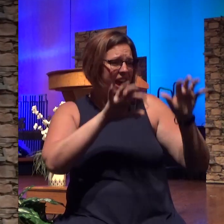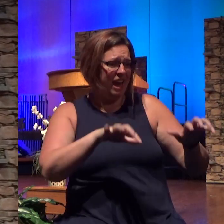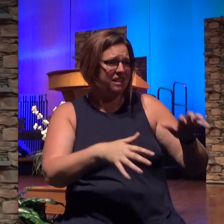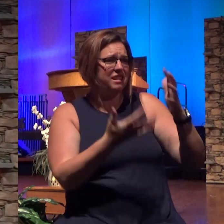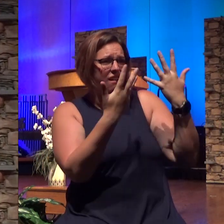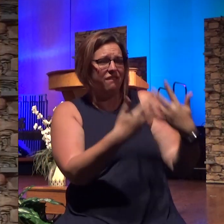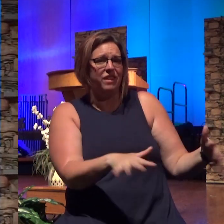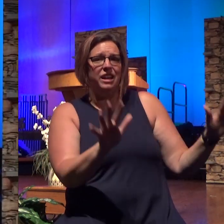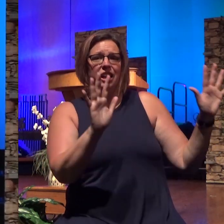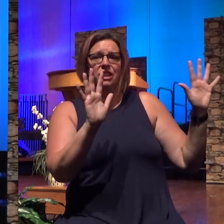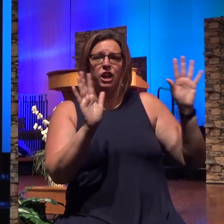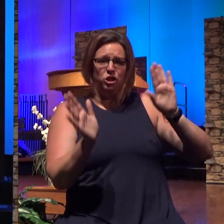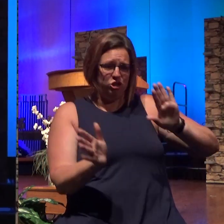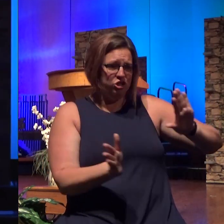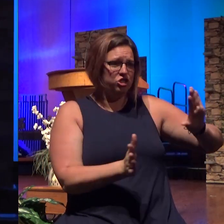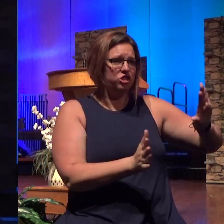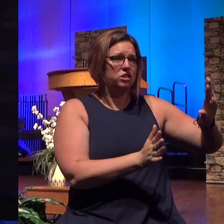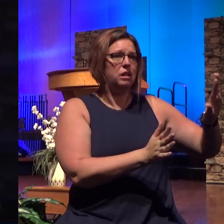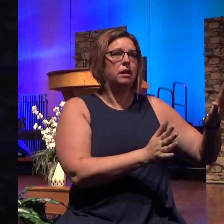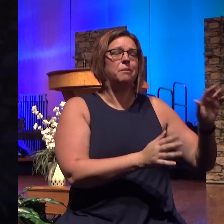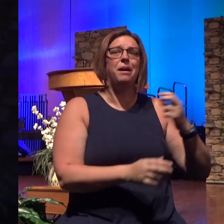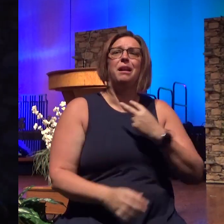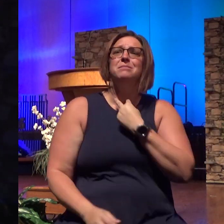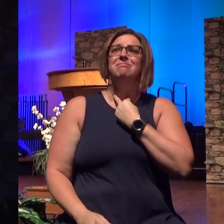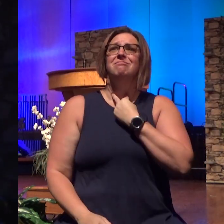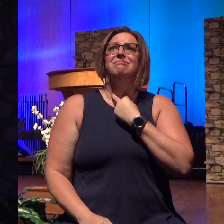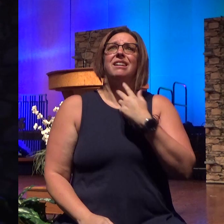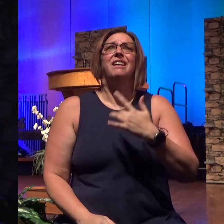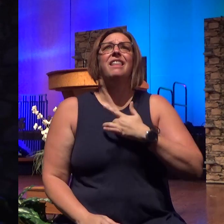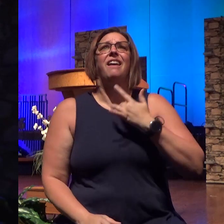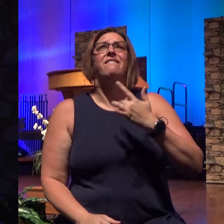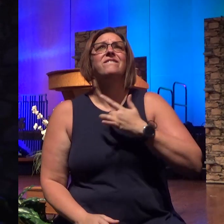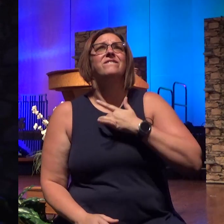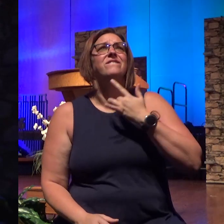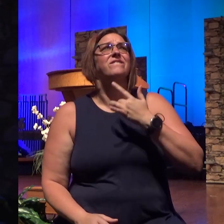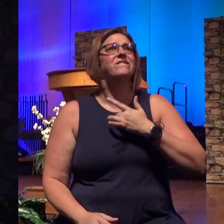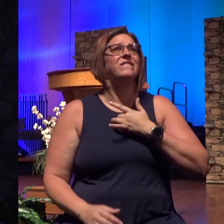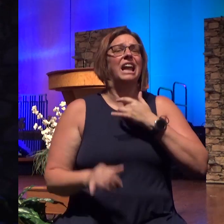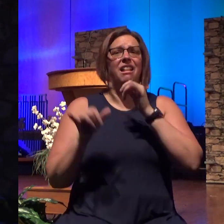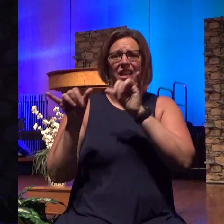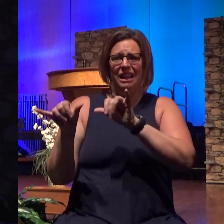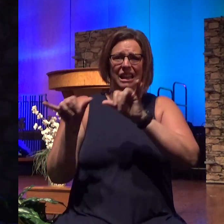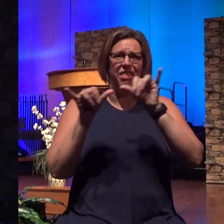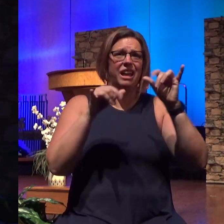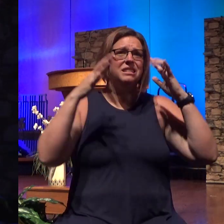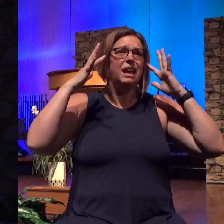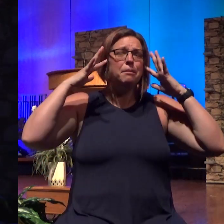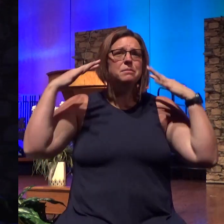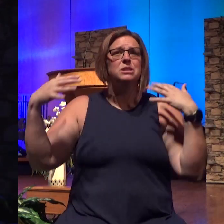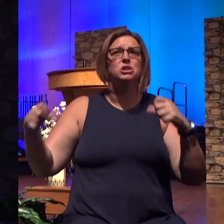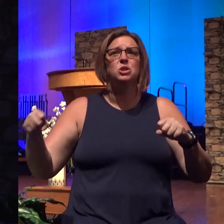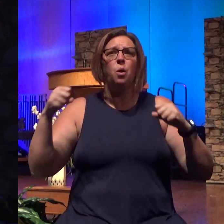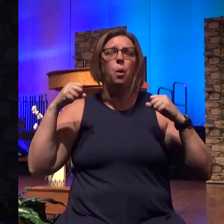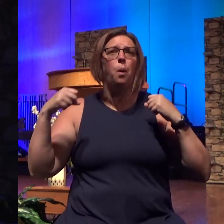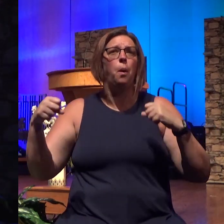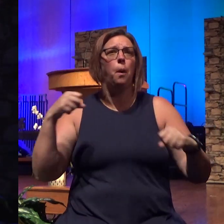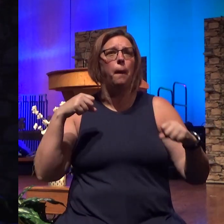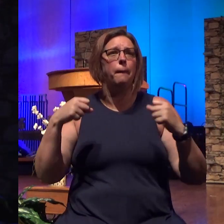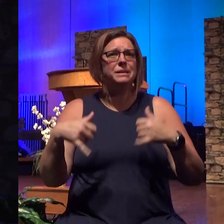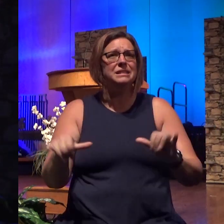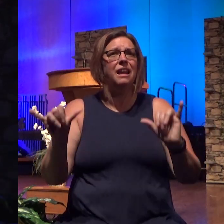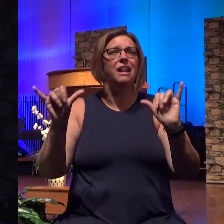stop blowing, but you're stuck out in the same old storm